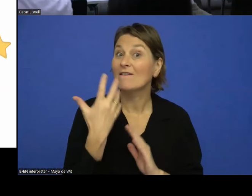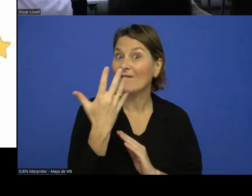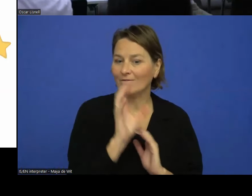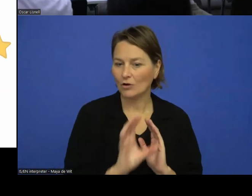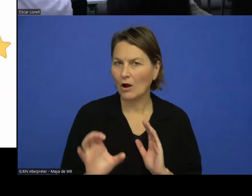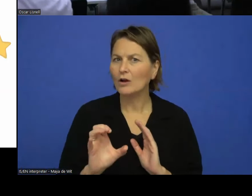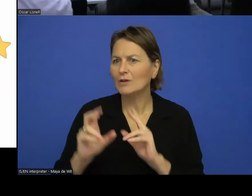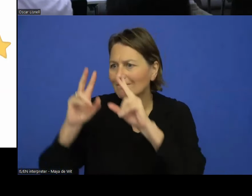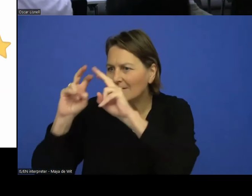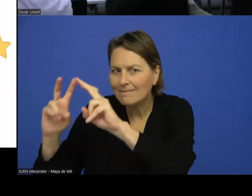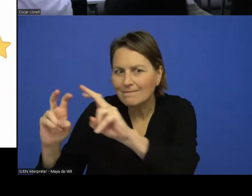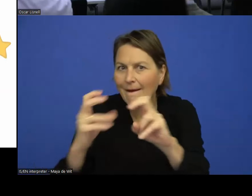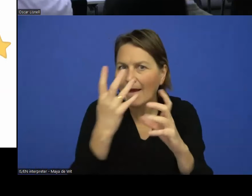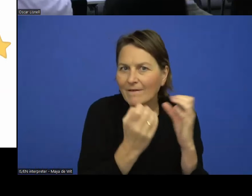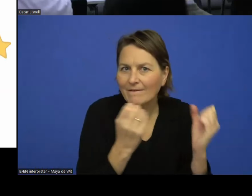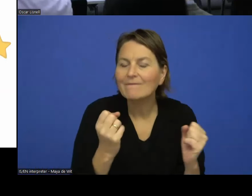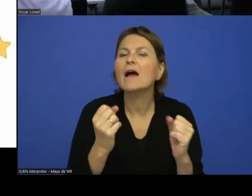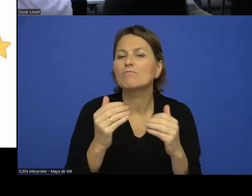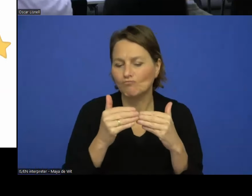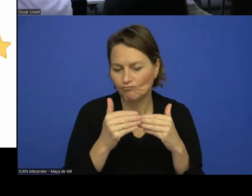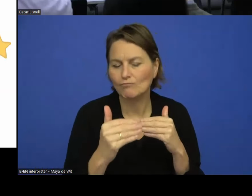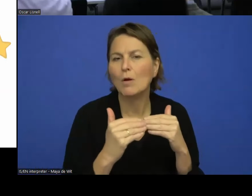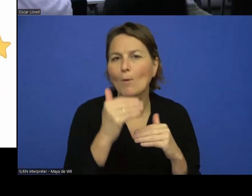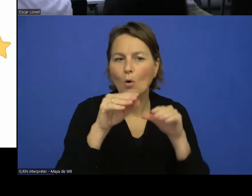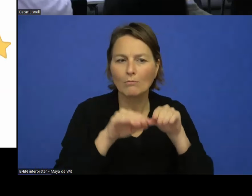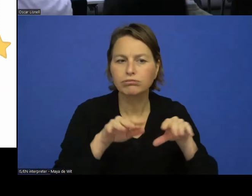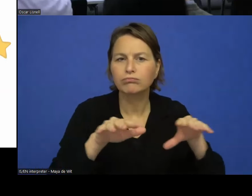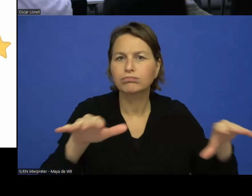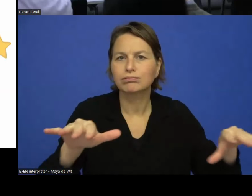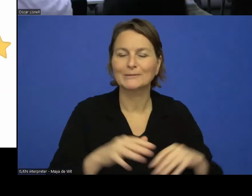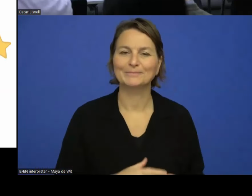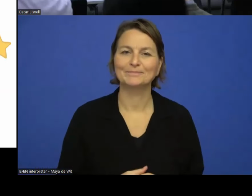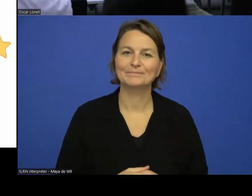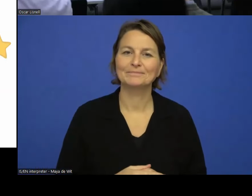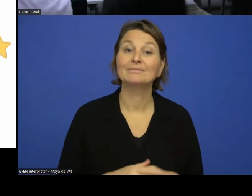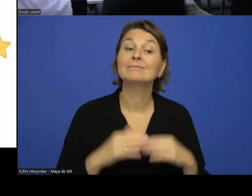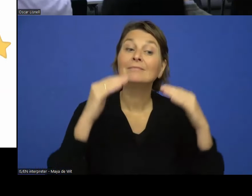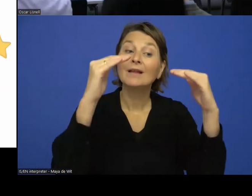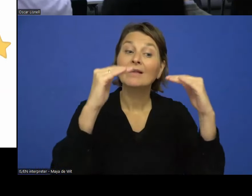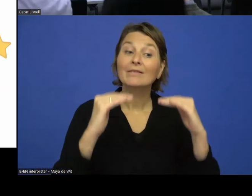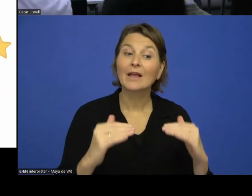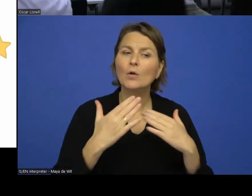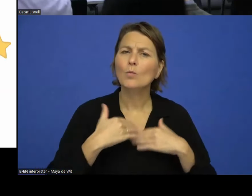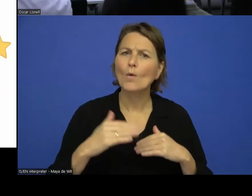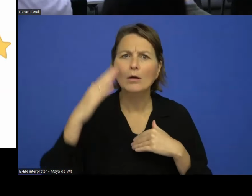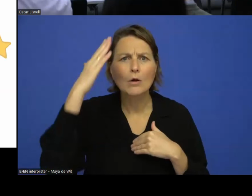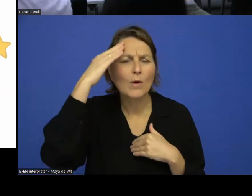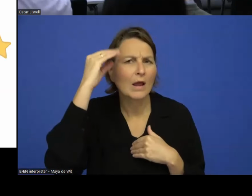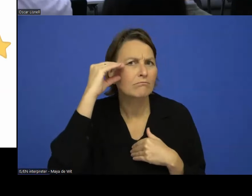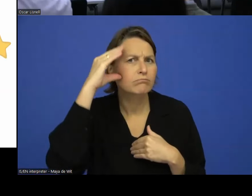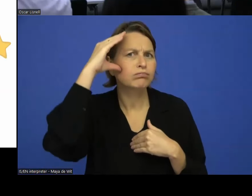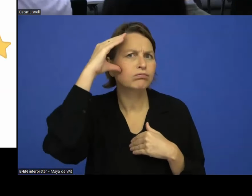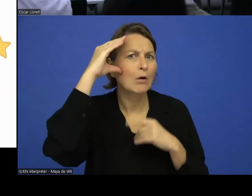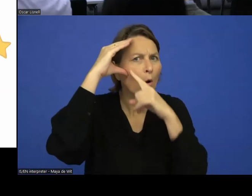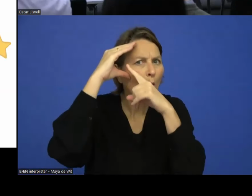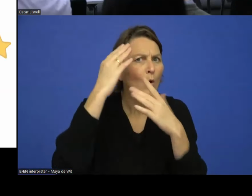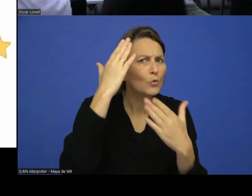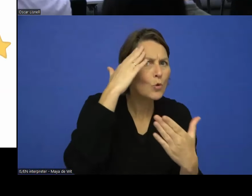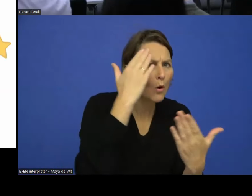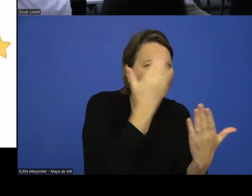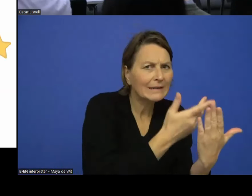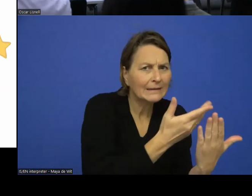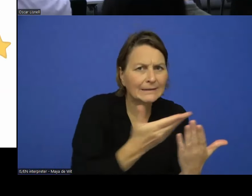that work. And we also want to raise awareness and share information and knowledge. So we organize